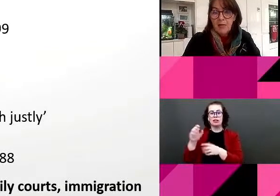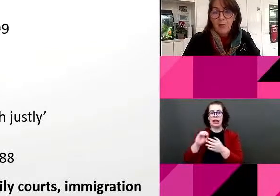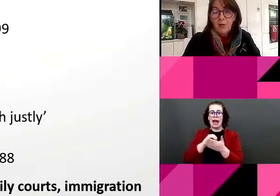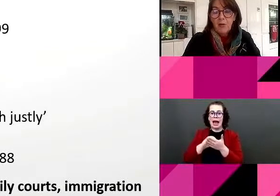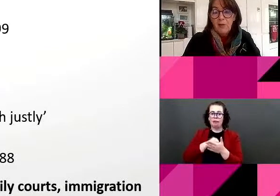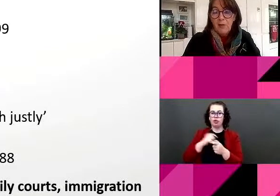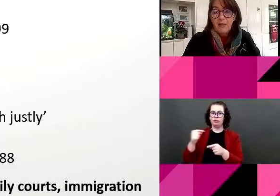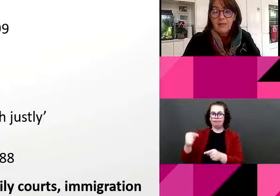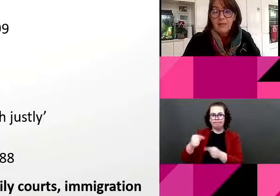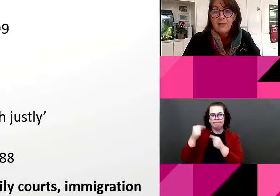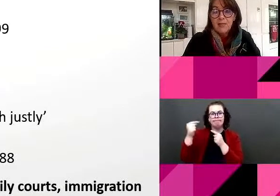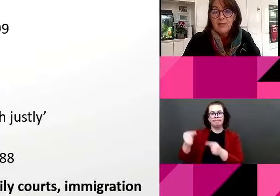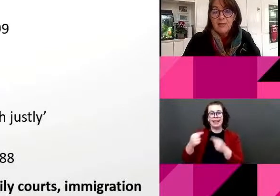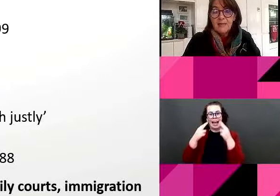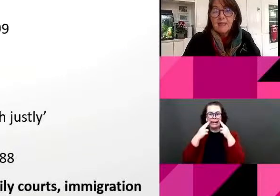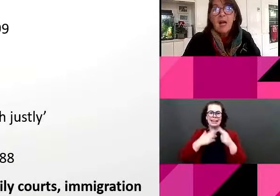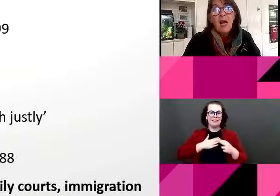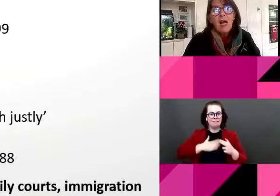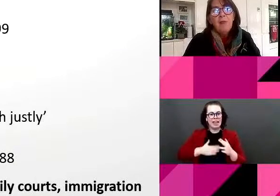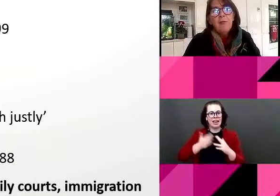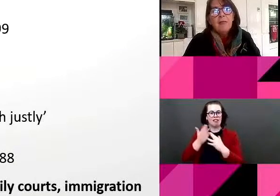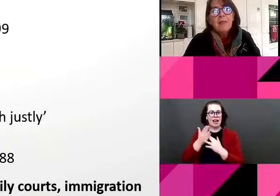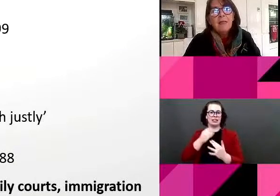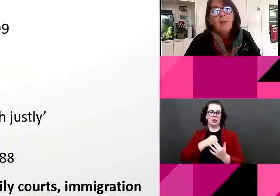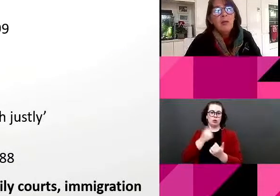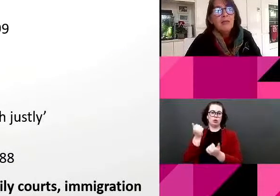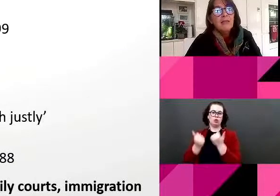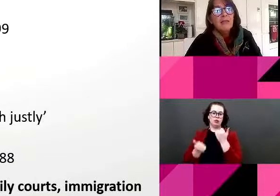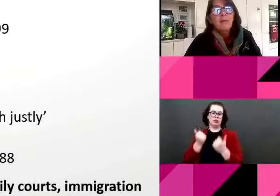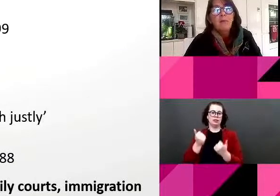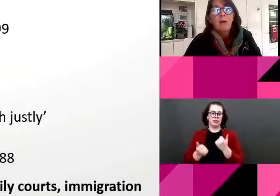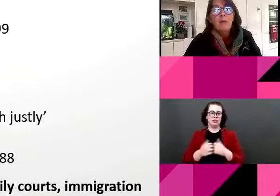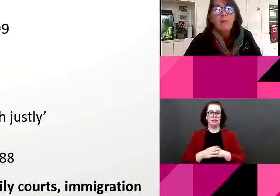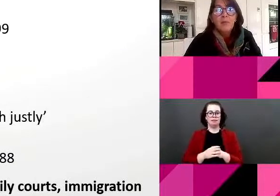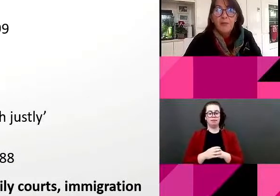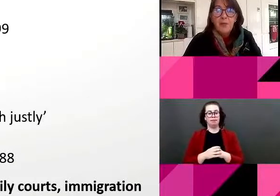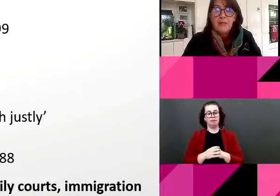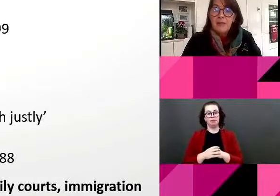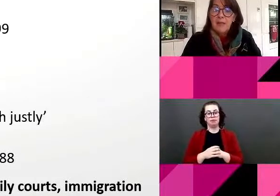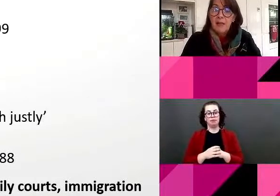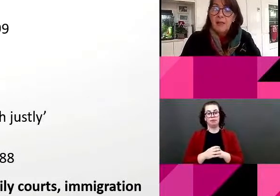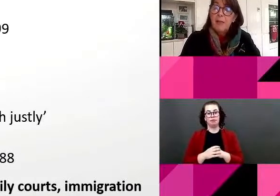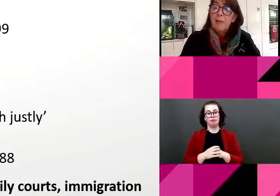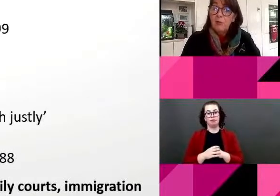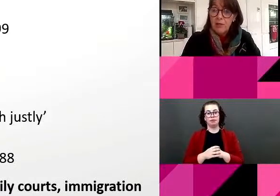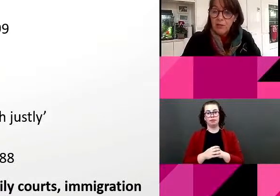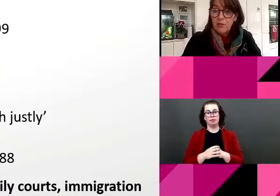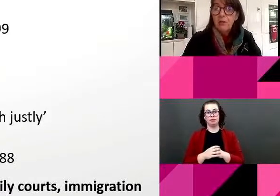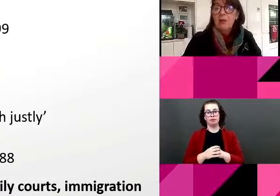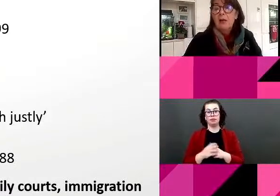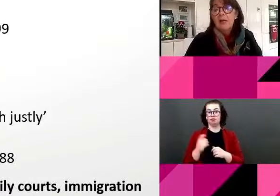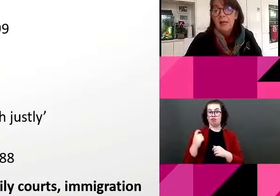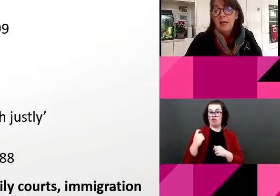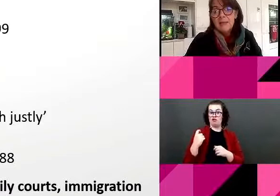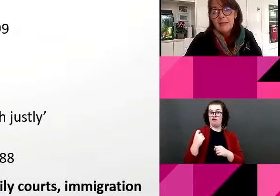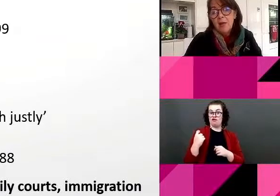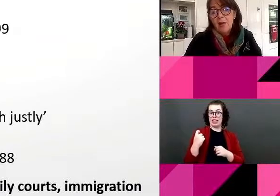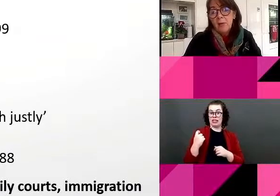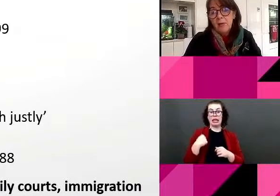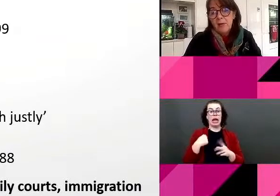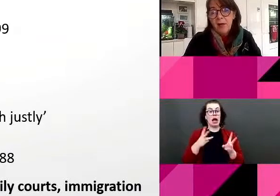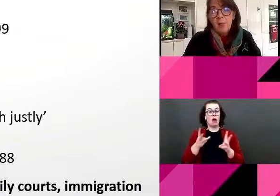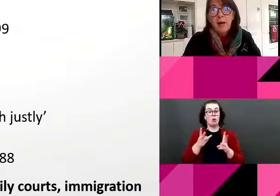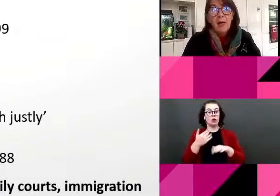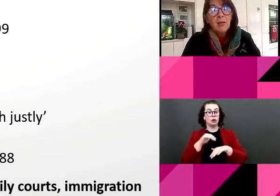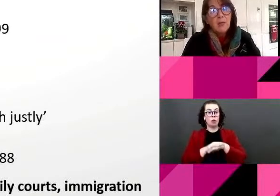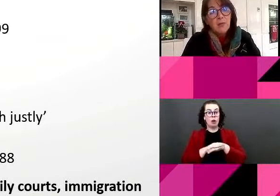to have fair access to justice. I've recently worked in the first immigration case